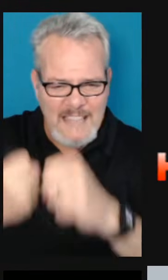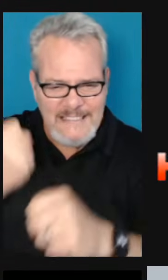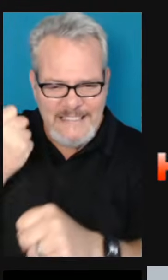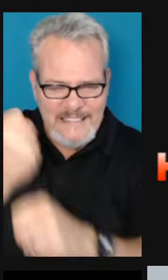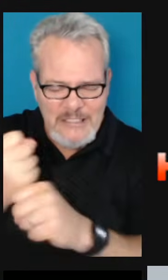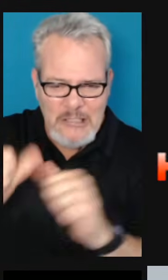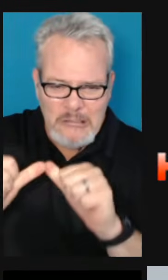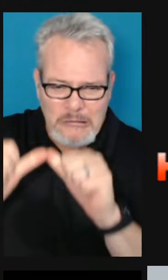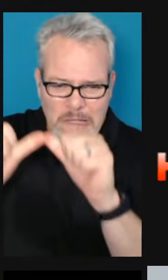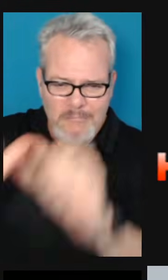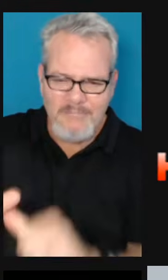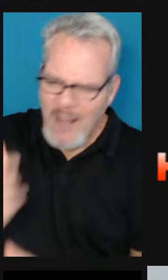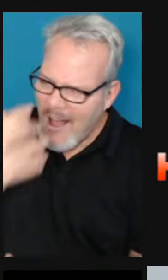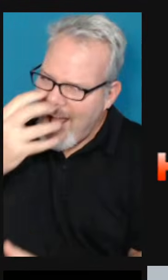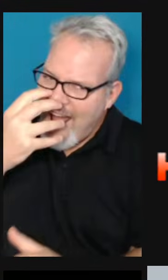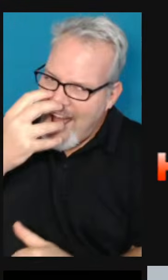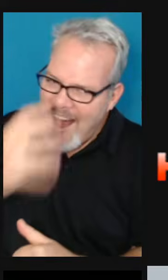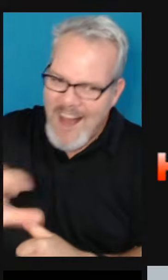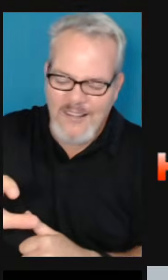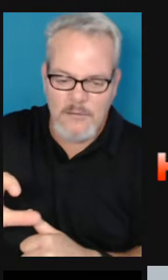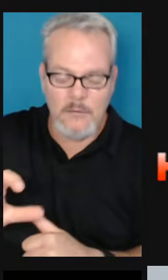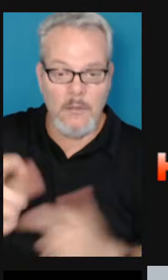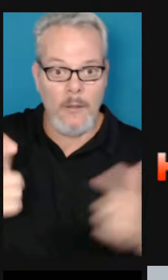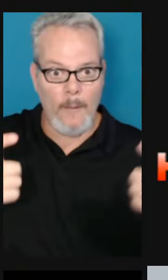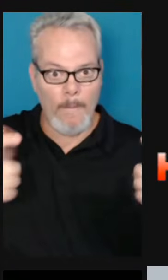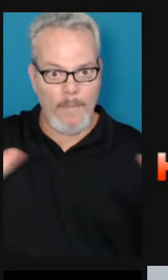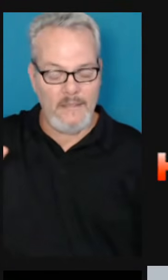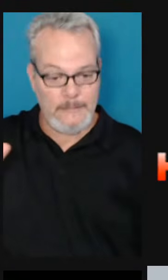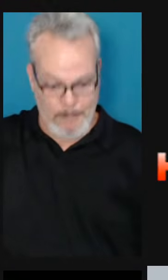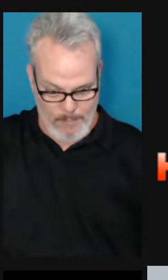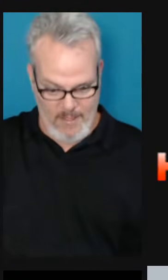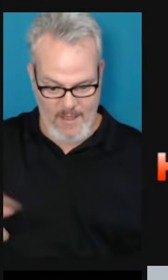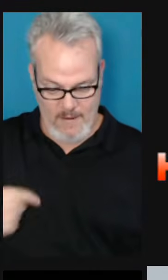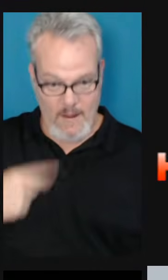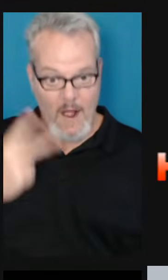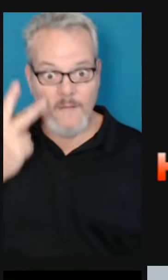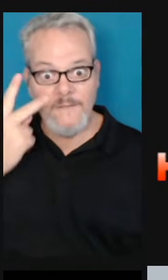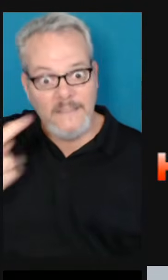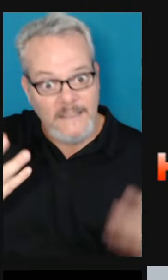talking about the thickest place I've seen the fallout,